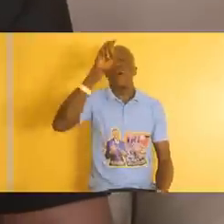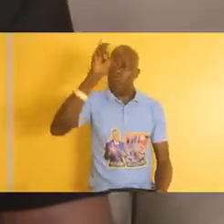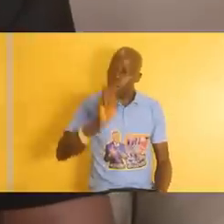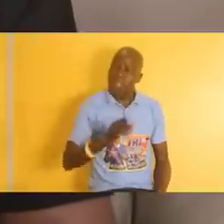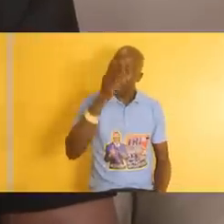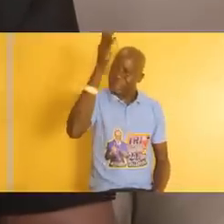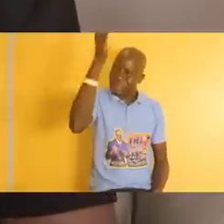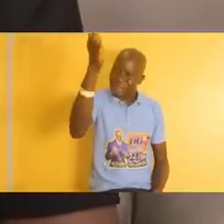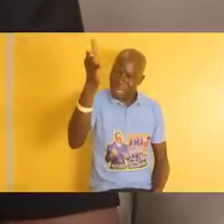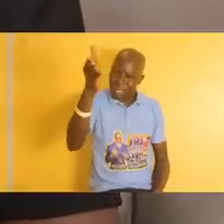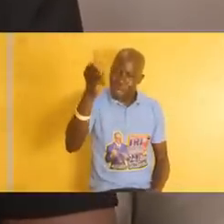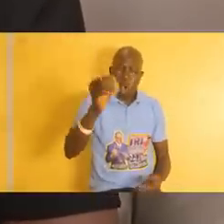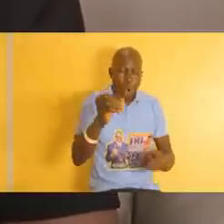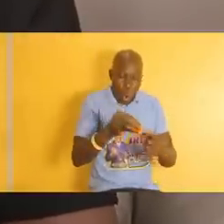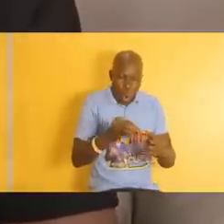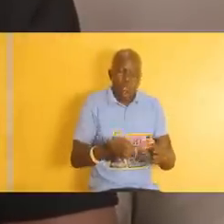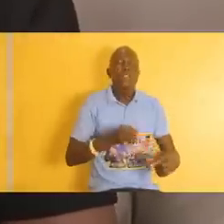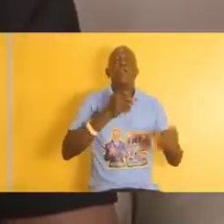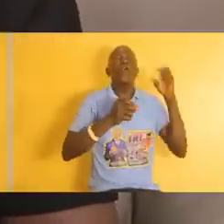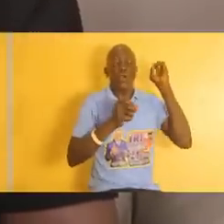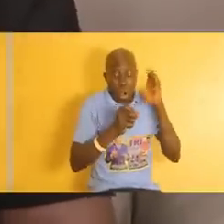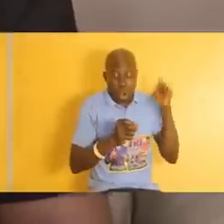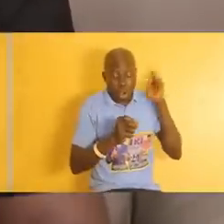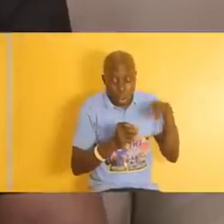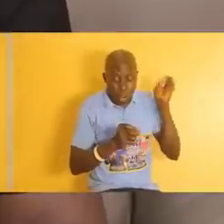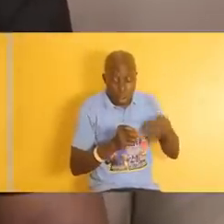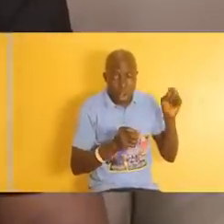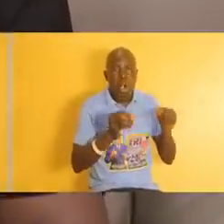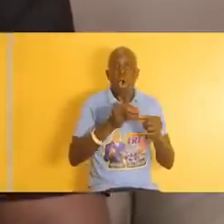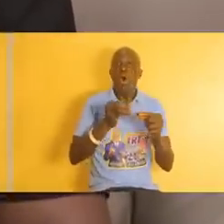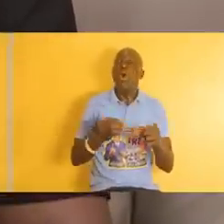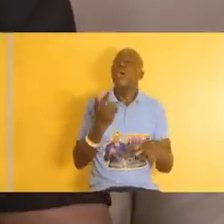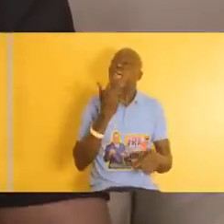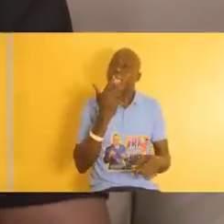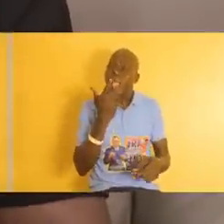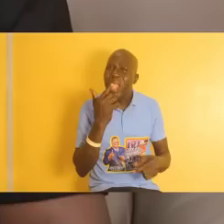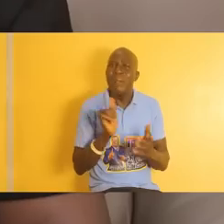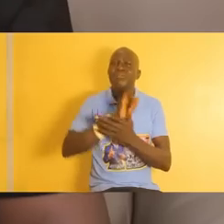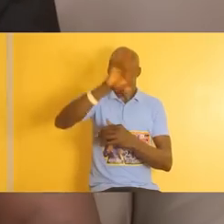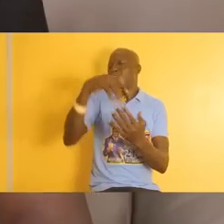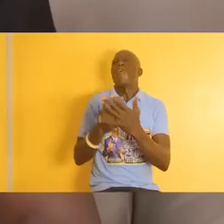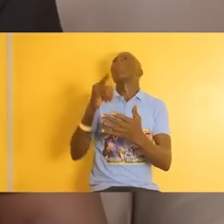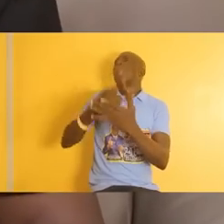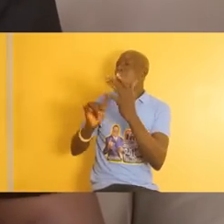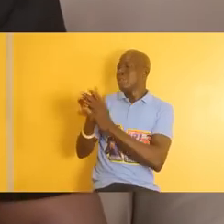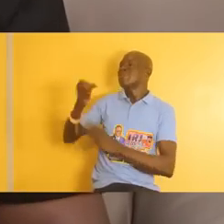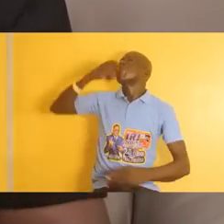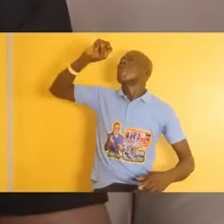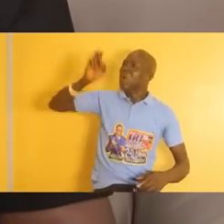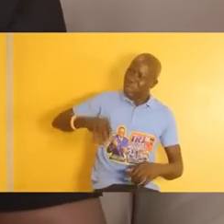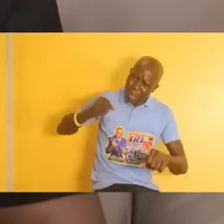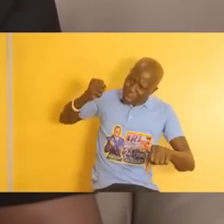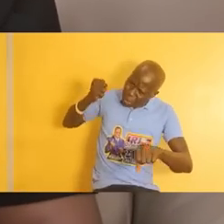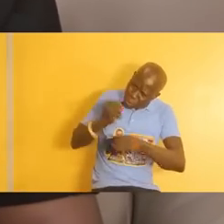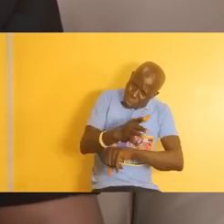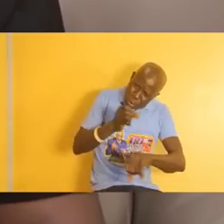is a force that. Sáfọ̀ sẹ́ni àbí olúgbò. Is it incantation or enchantment? Àfi sáhàn àbá fẹ̀tà sáké bò. Is it the one they put in the head or the top? What is